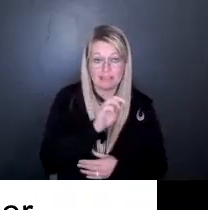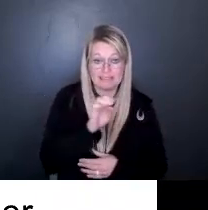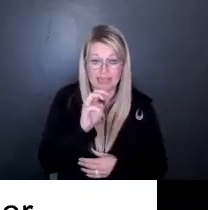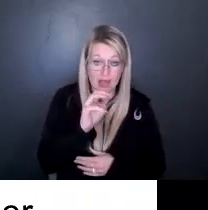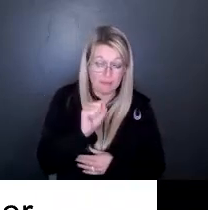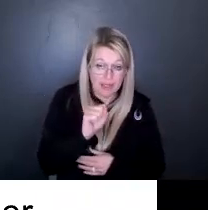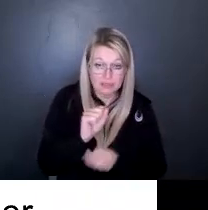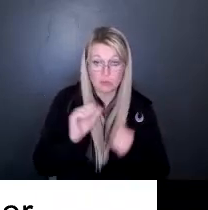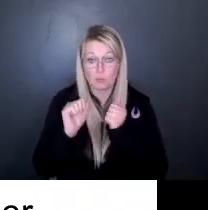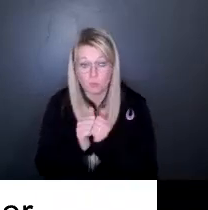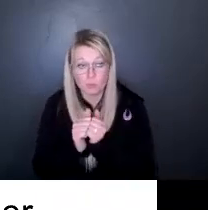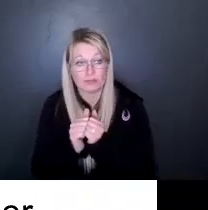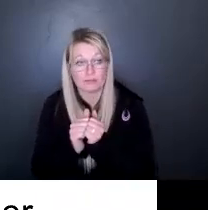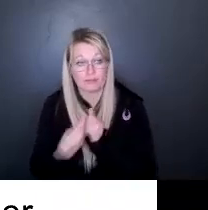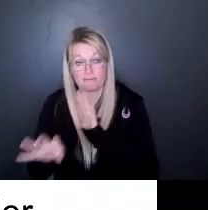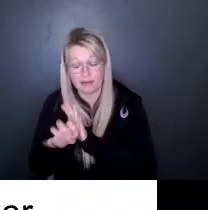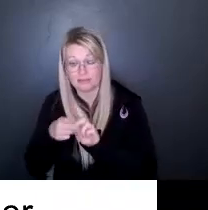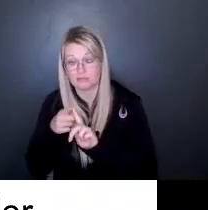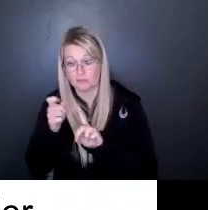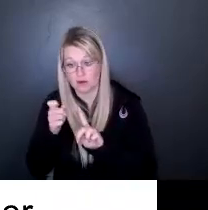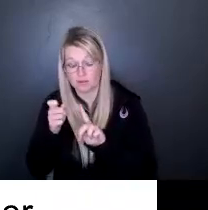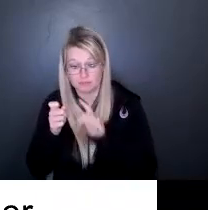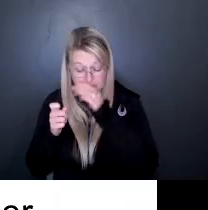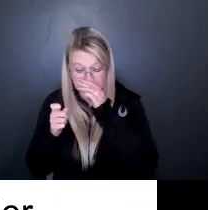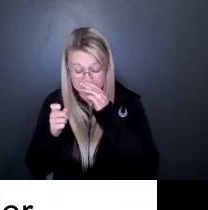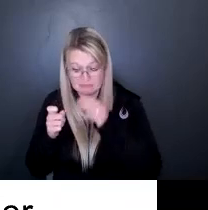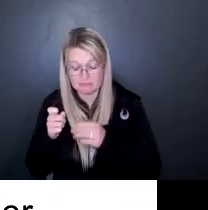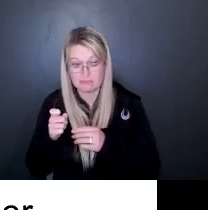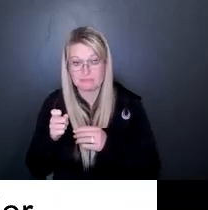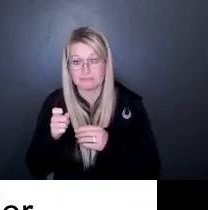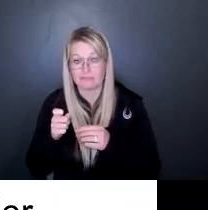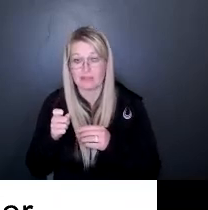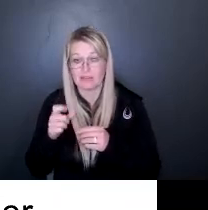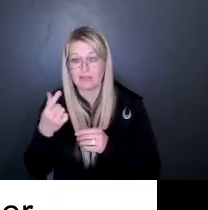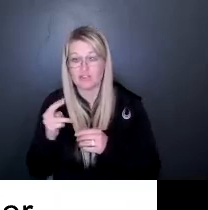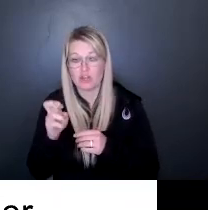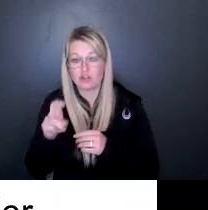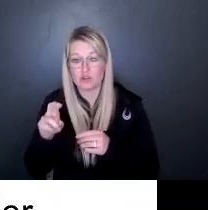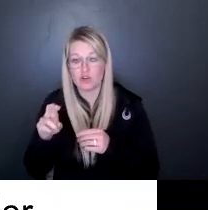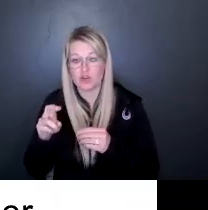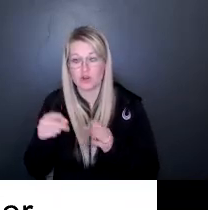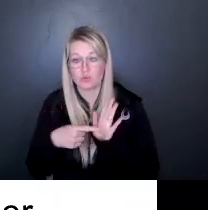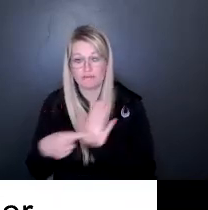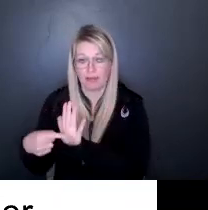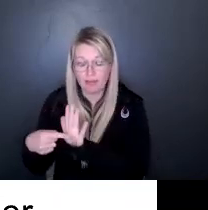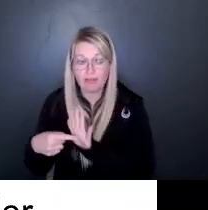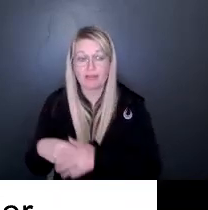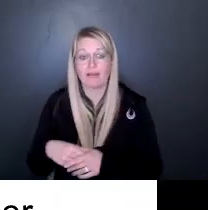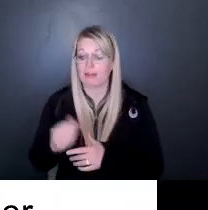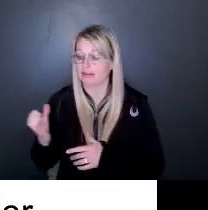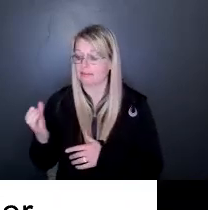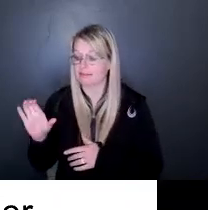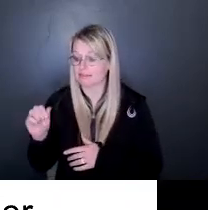MS with the findings from the literature review that we've conducted. And then Carly and